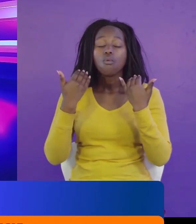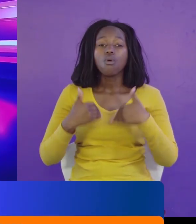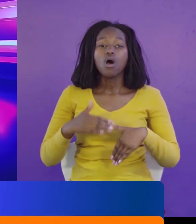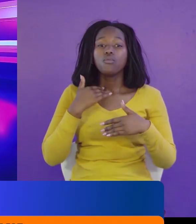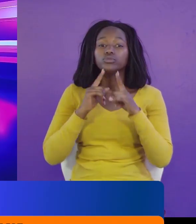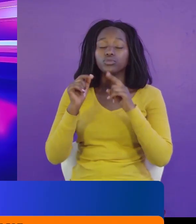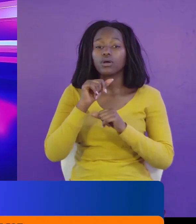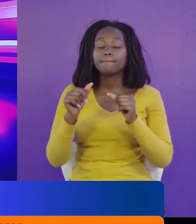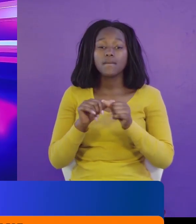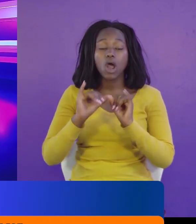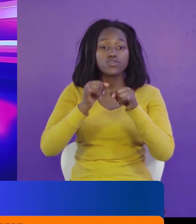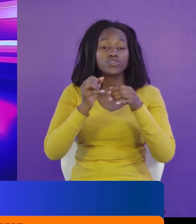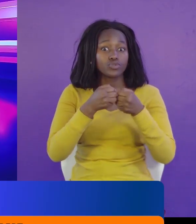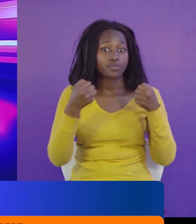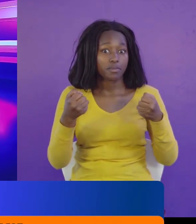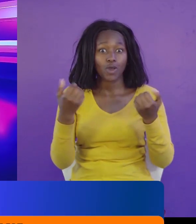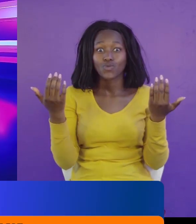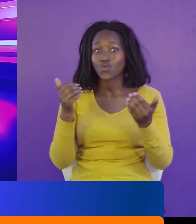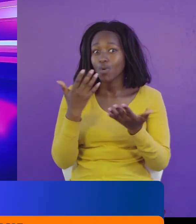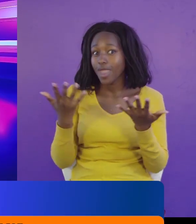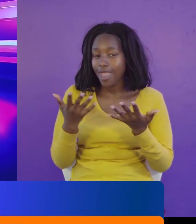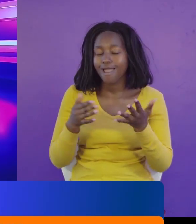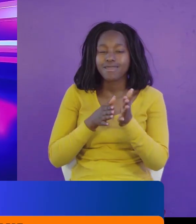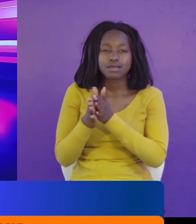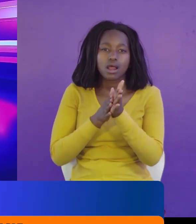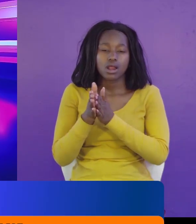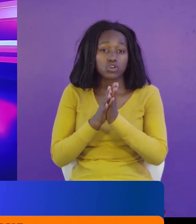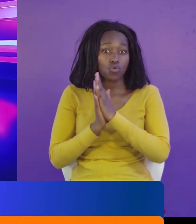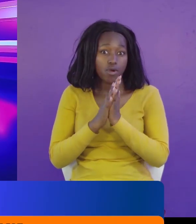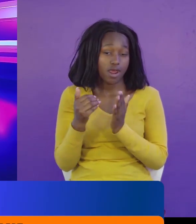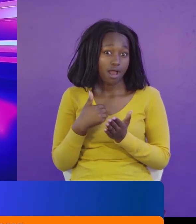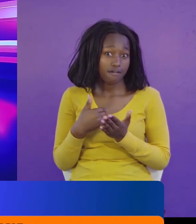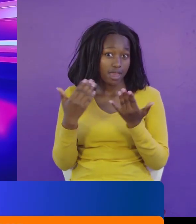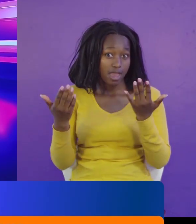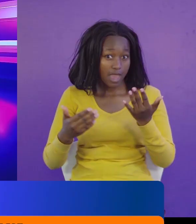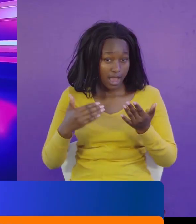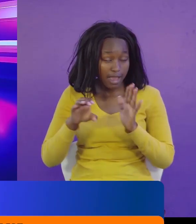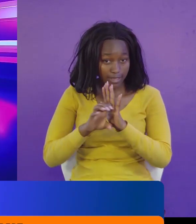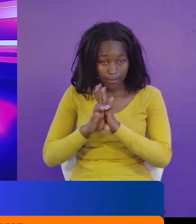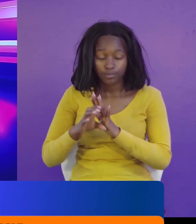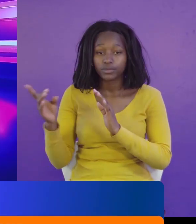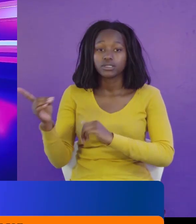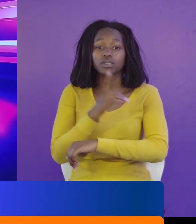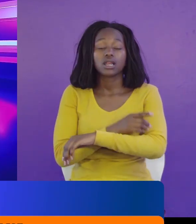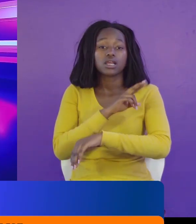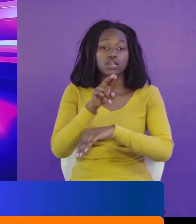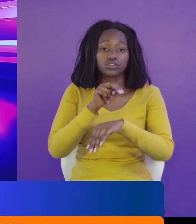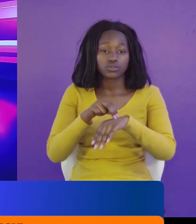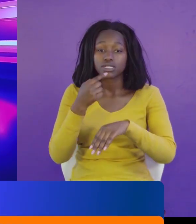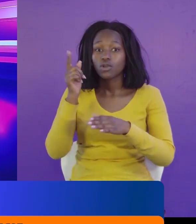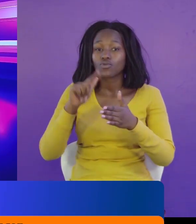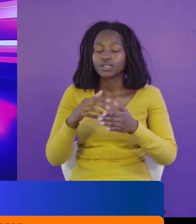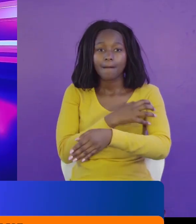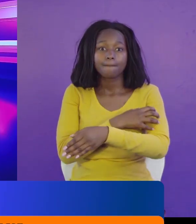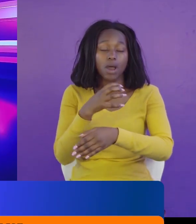very interesting. And I would want to start with Daily Nation, which goes on to say, power games. Now